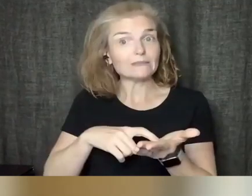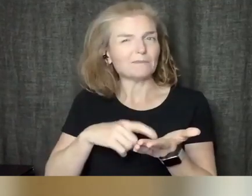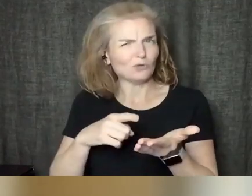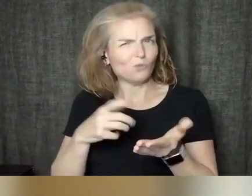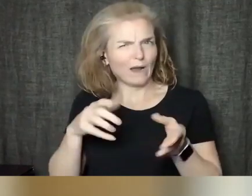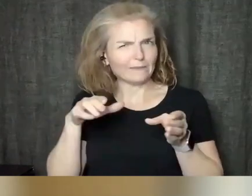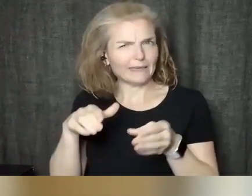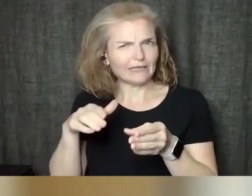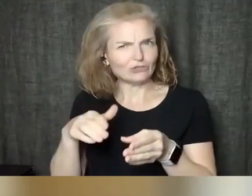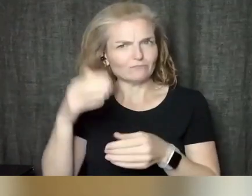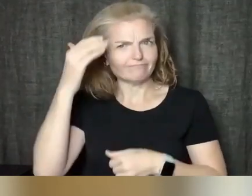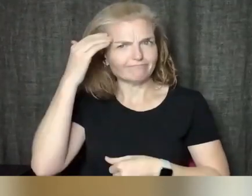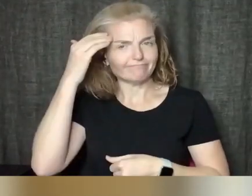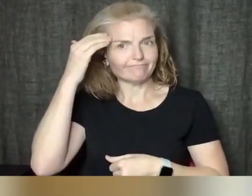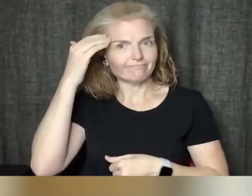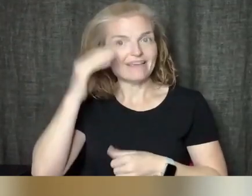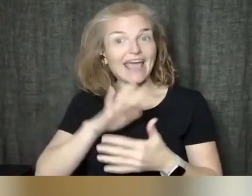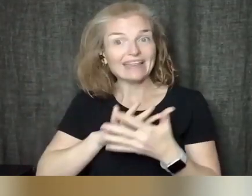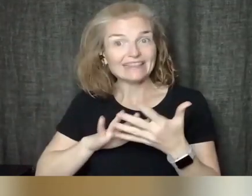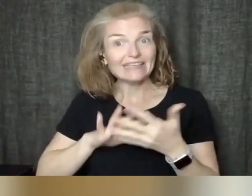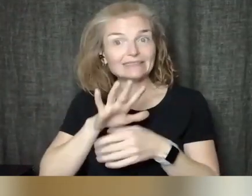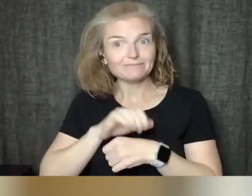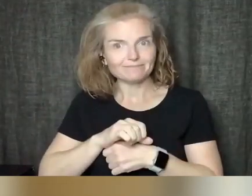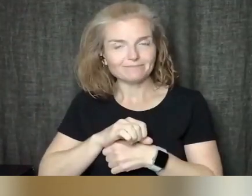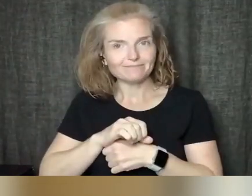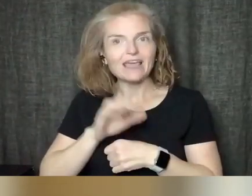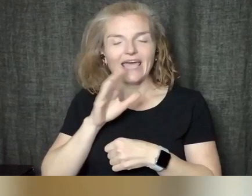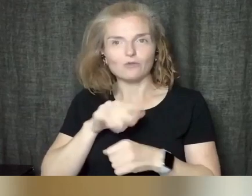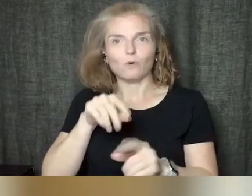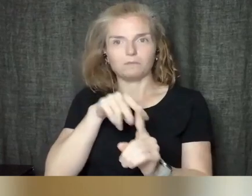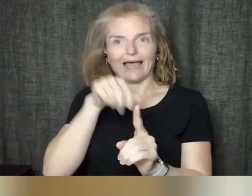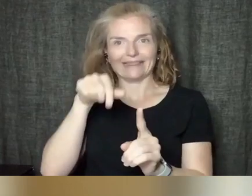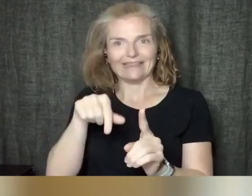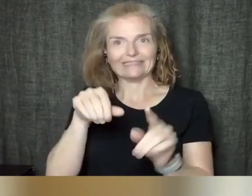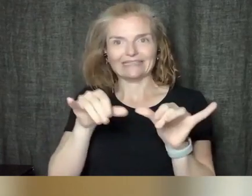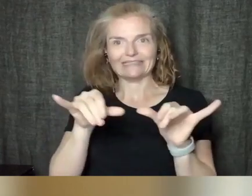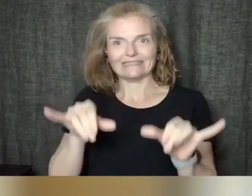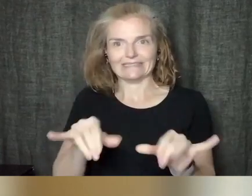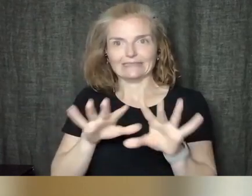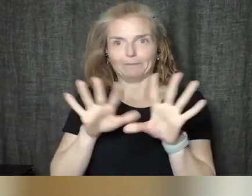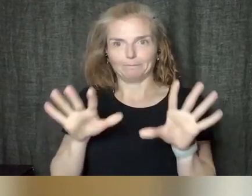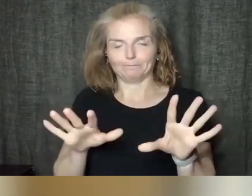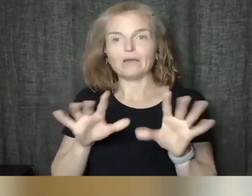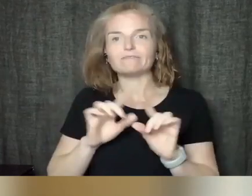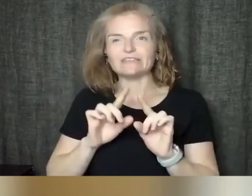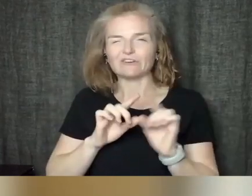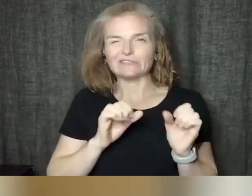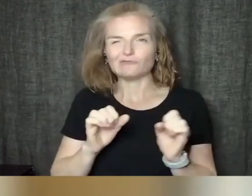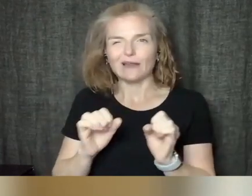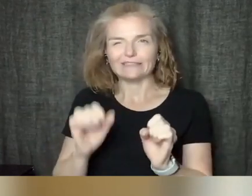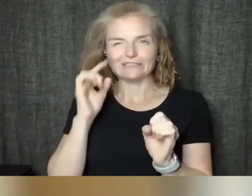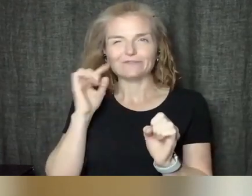And those will be the ones that you would apply this systematic series of strategies for.